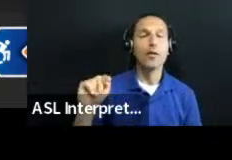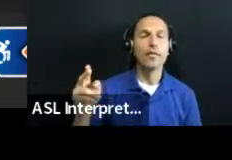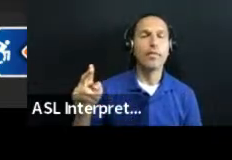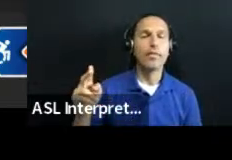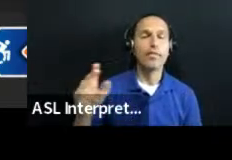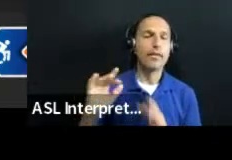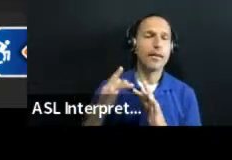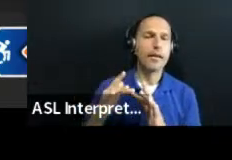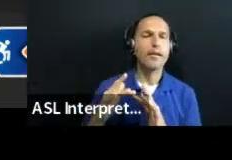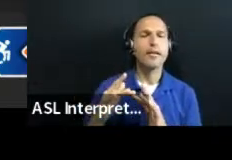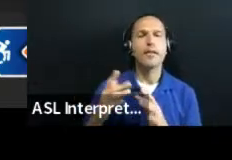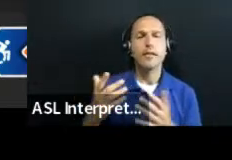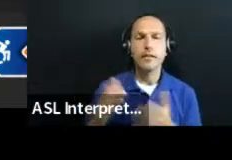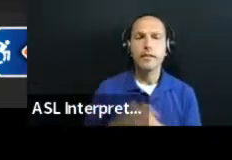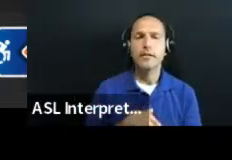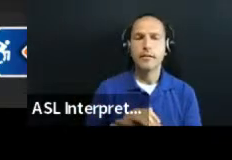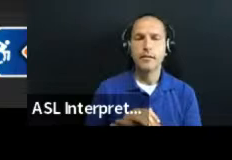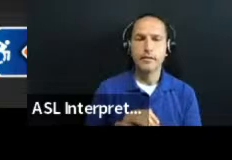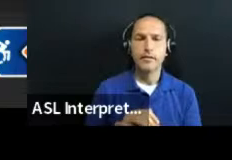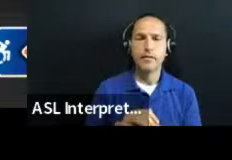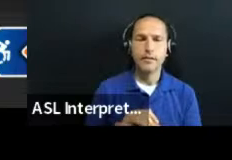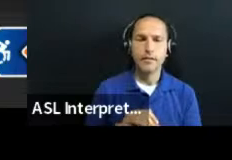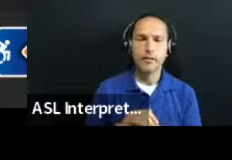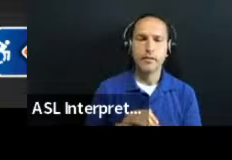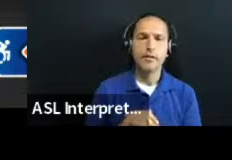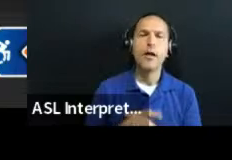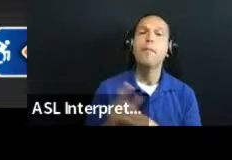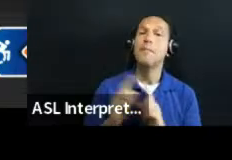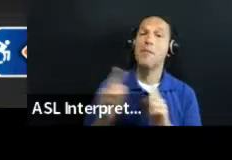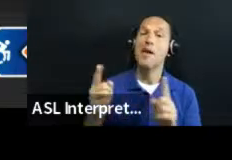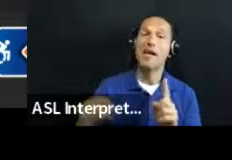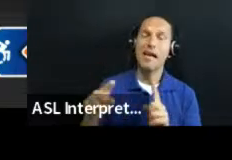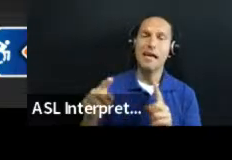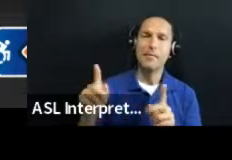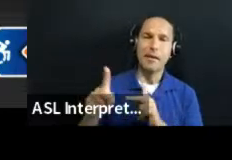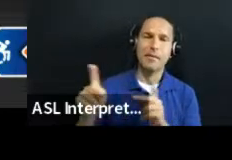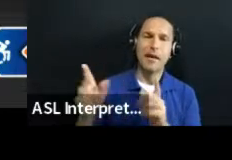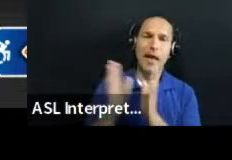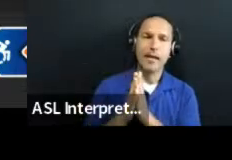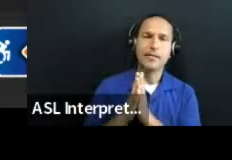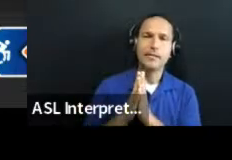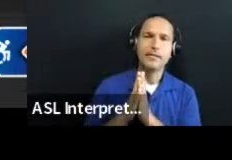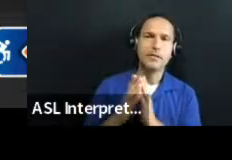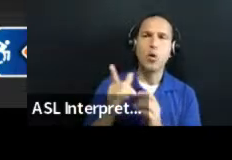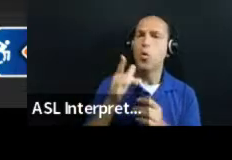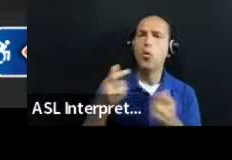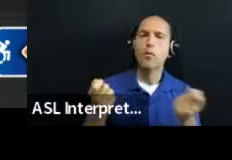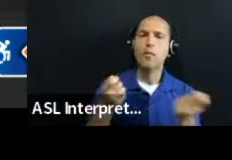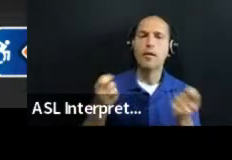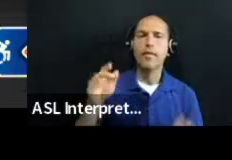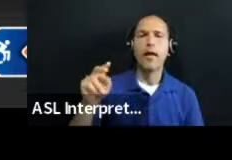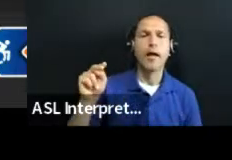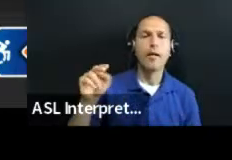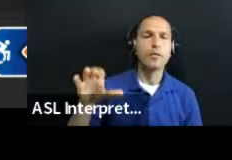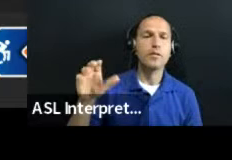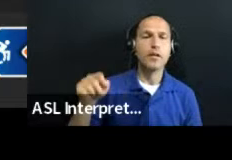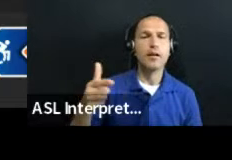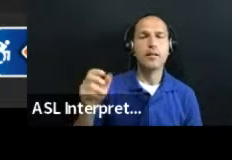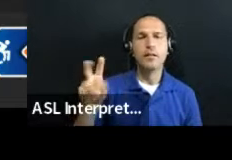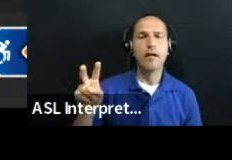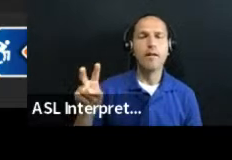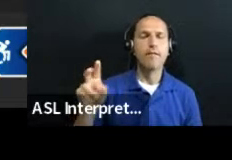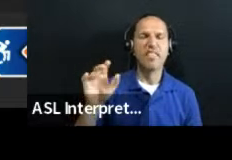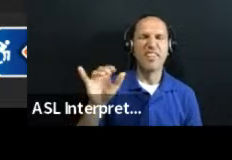But basically, we were asked by the folks who manage much of the nyc.gov